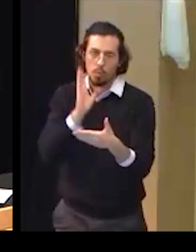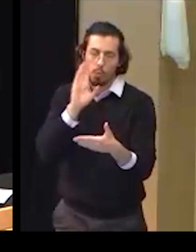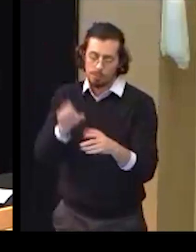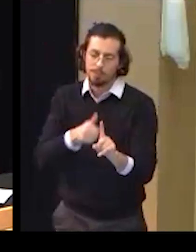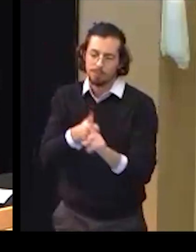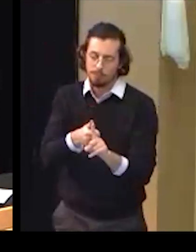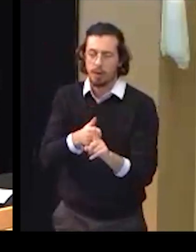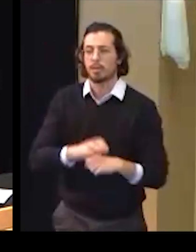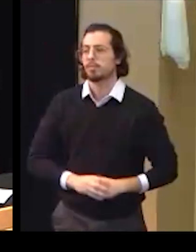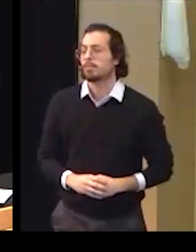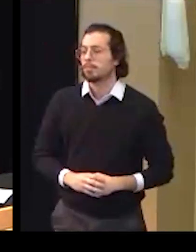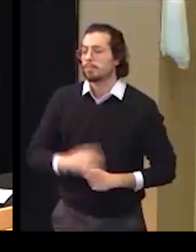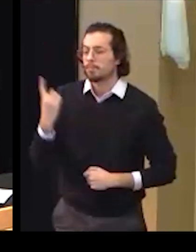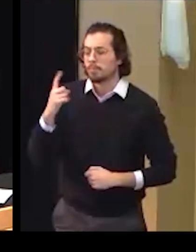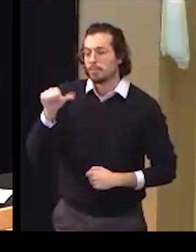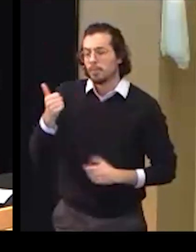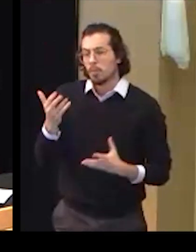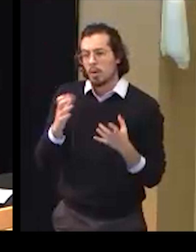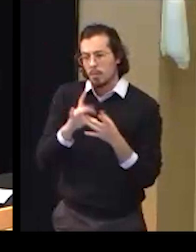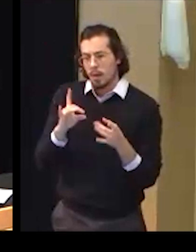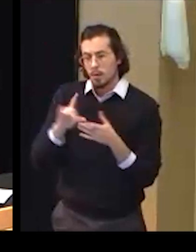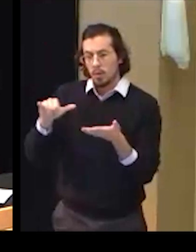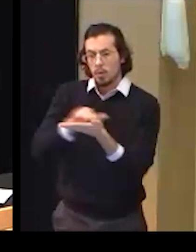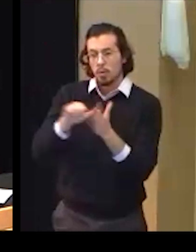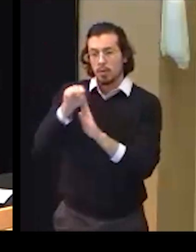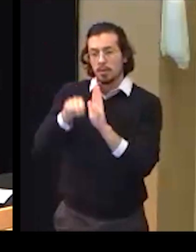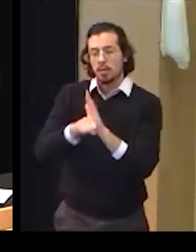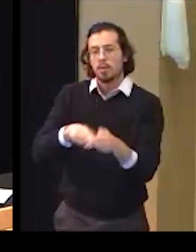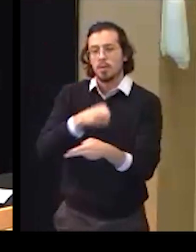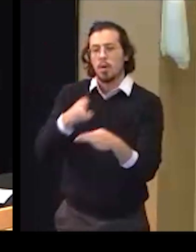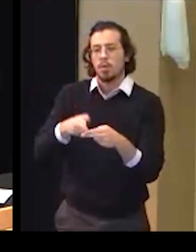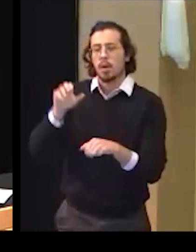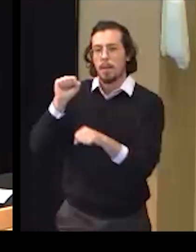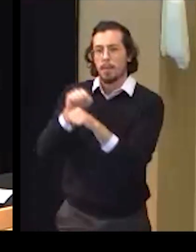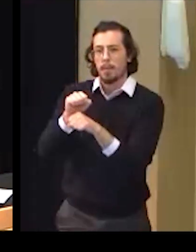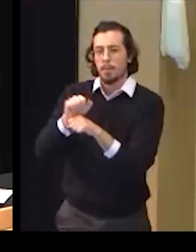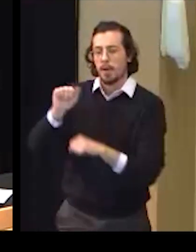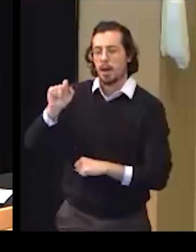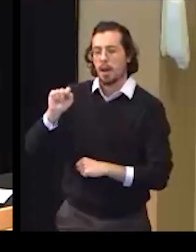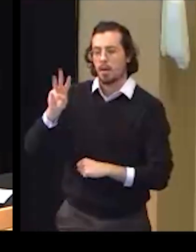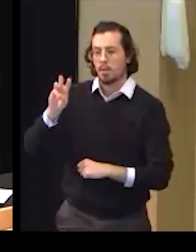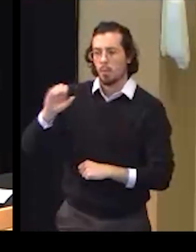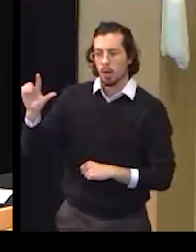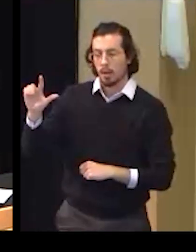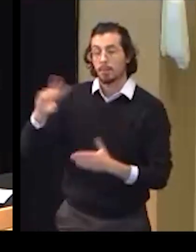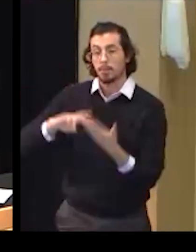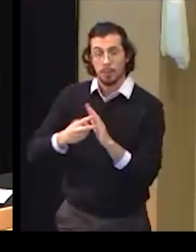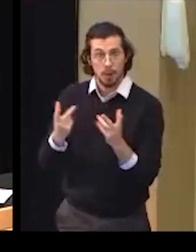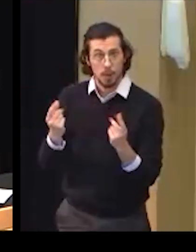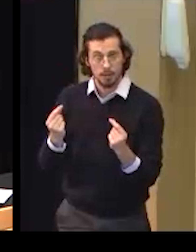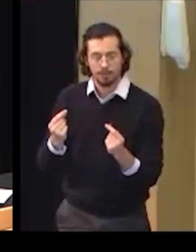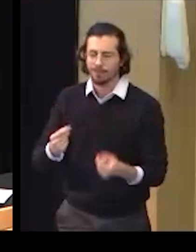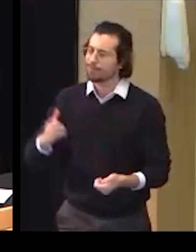of the things I wanted to point out that New York State is called an employment at will state. And this means that you can be